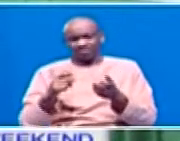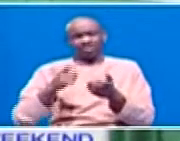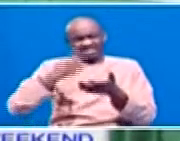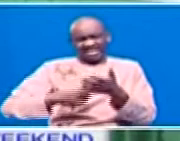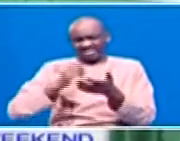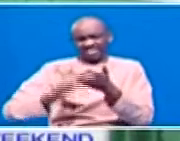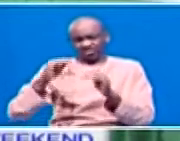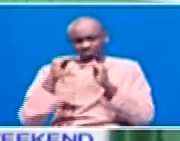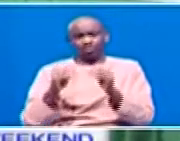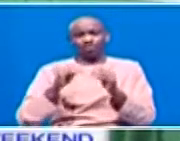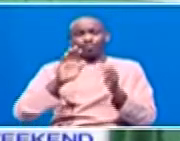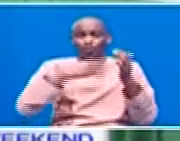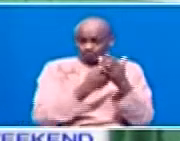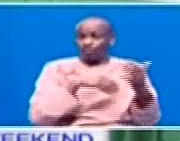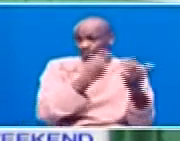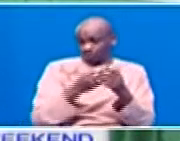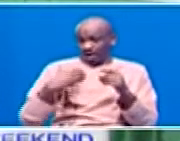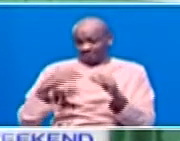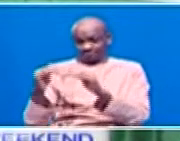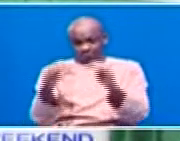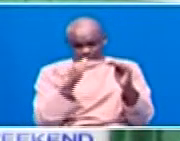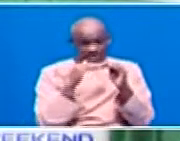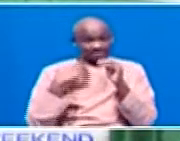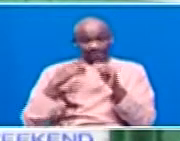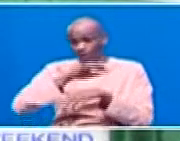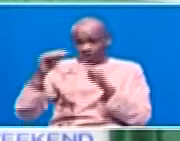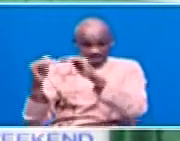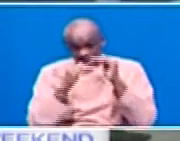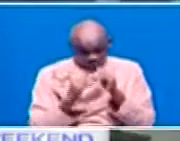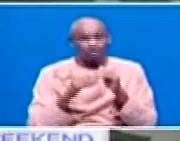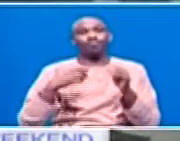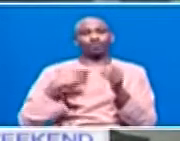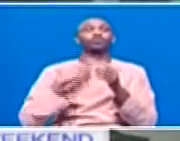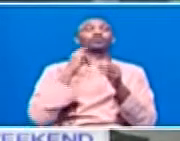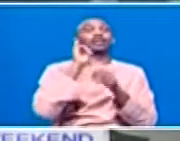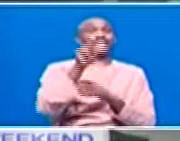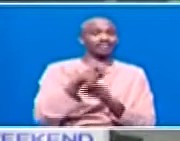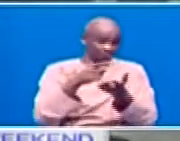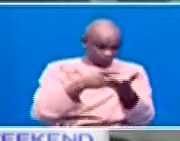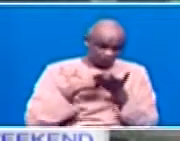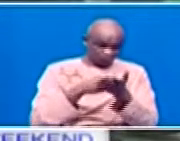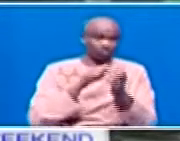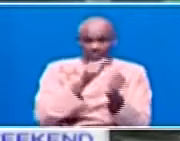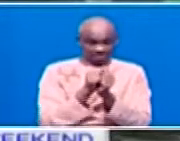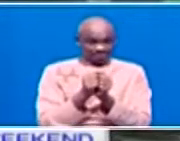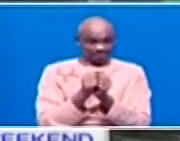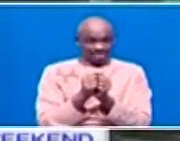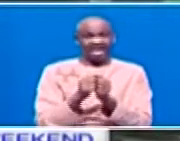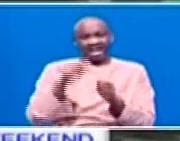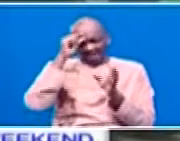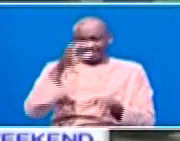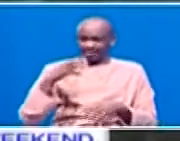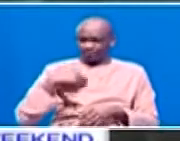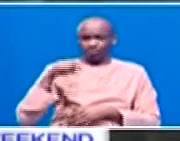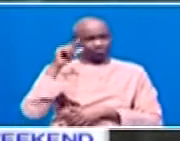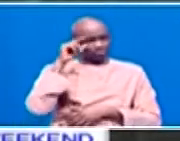respective budget proposals before presenting them to the county assemblies for deliberation. Governors from the coastal region under the ambit